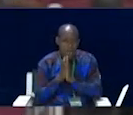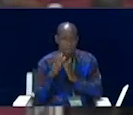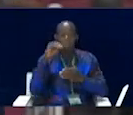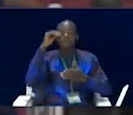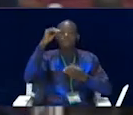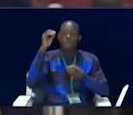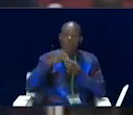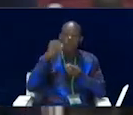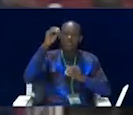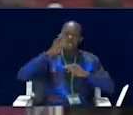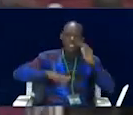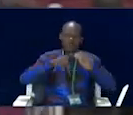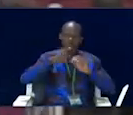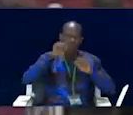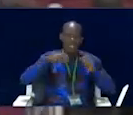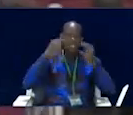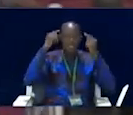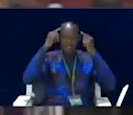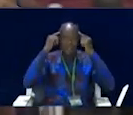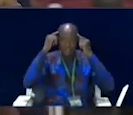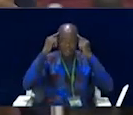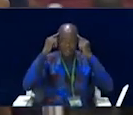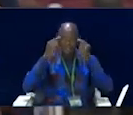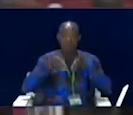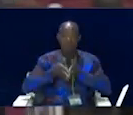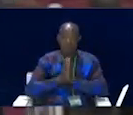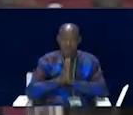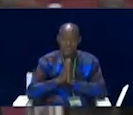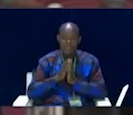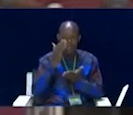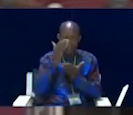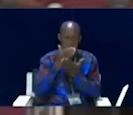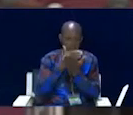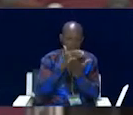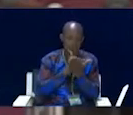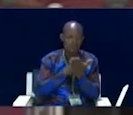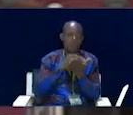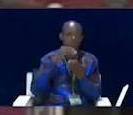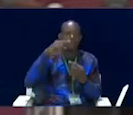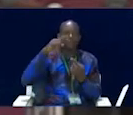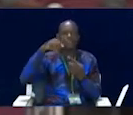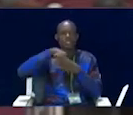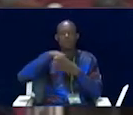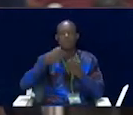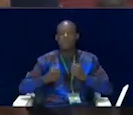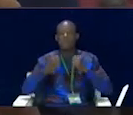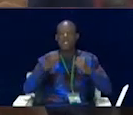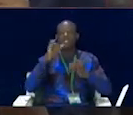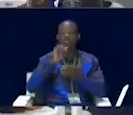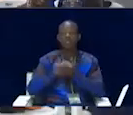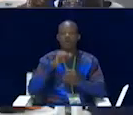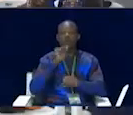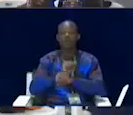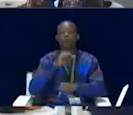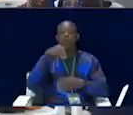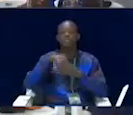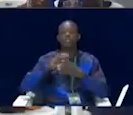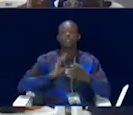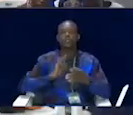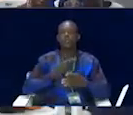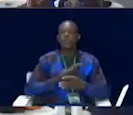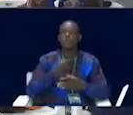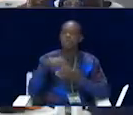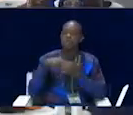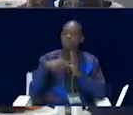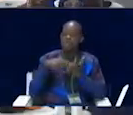than we can think, more than we can ask, according to the power that works in us. Praise the Lord. Meaning that